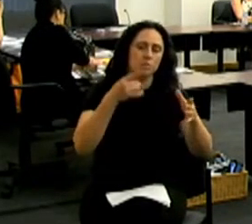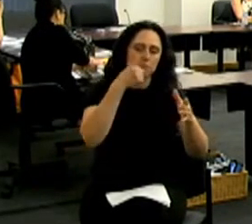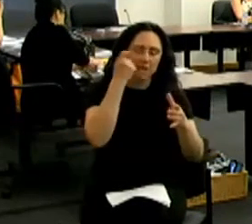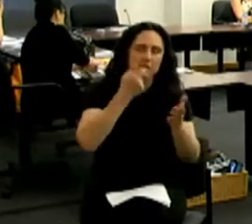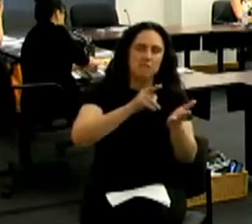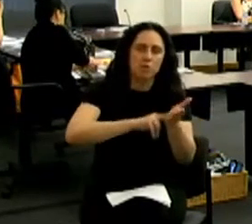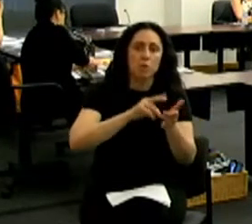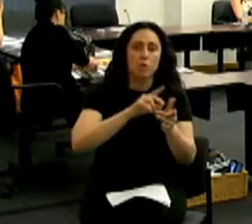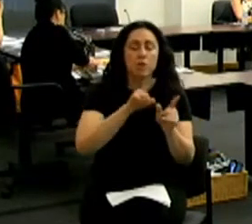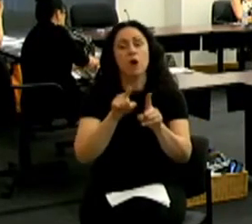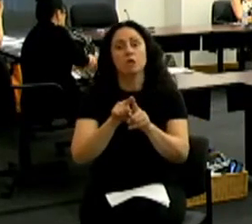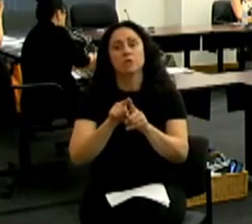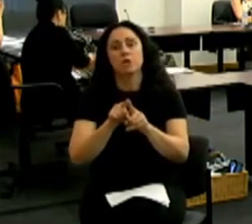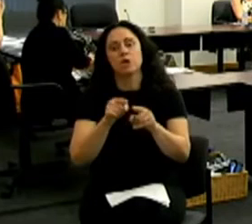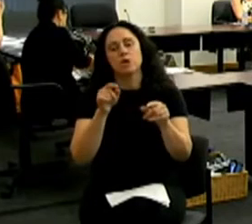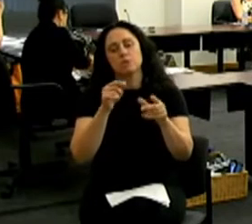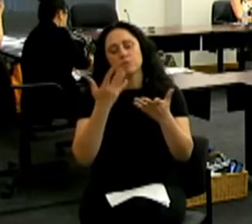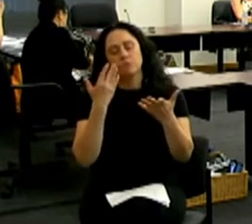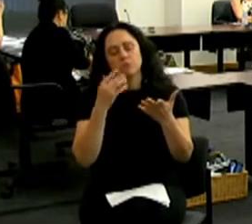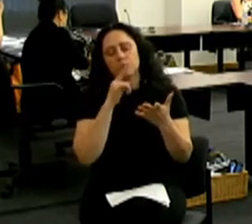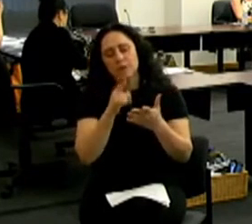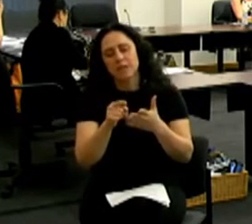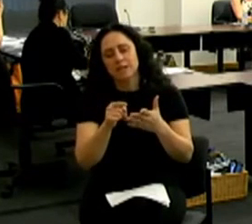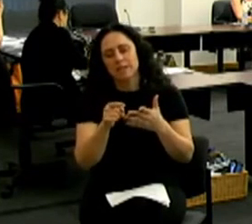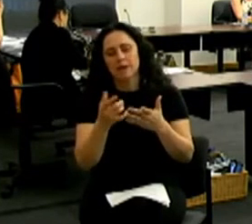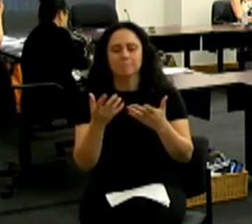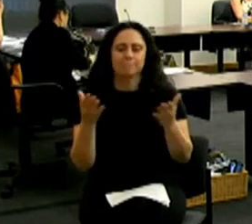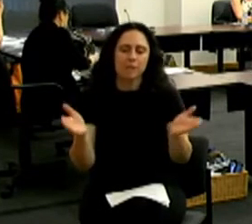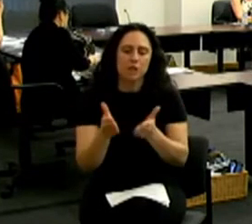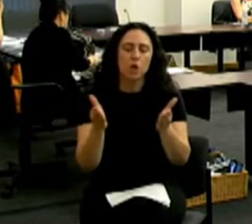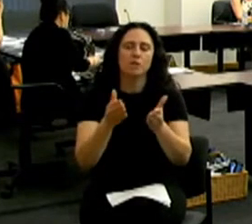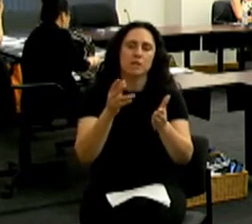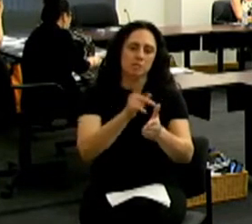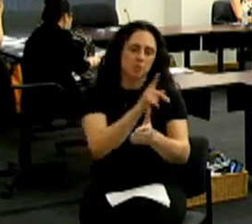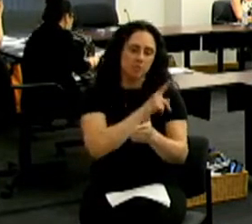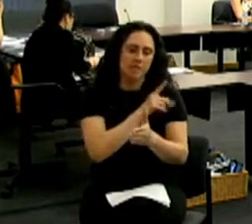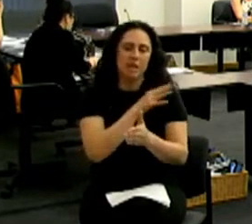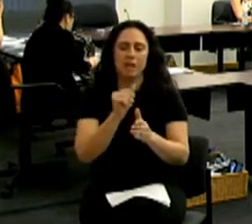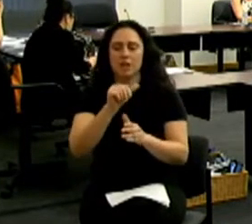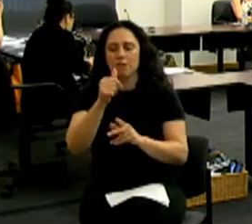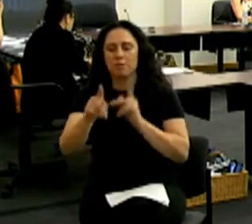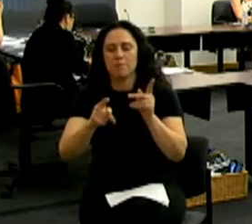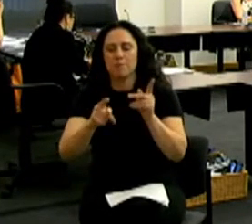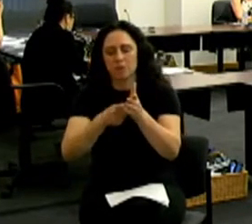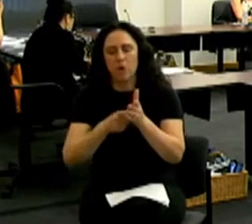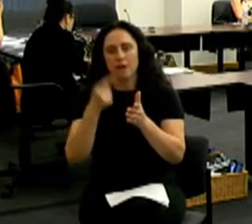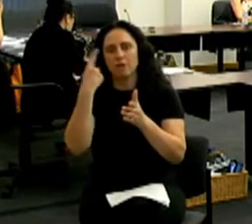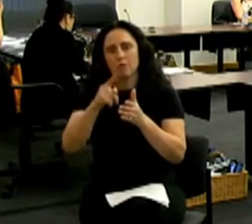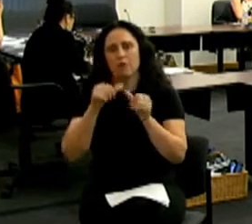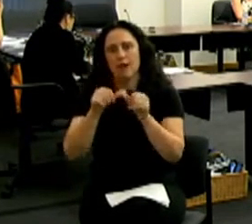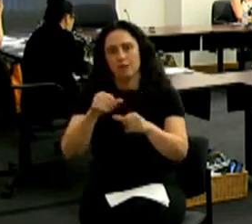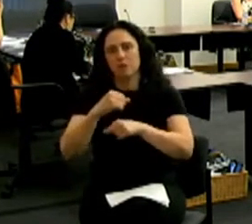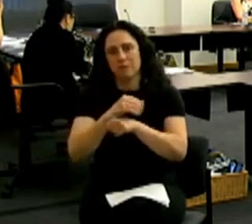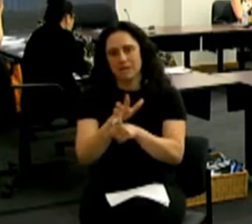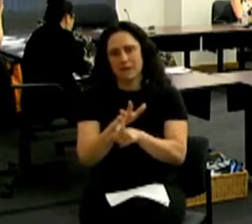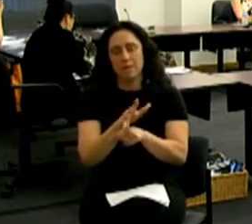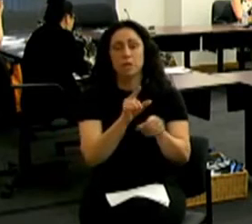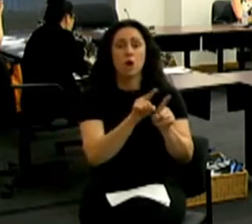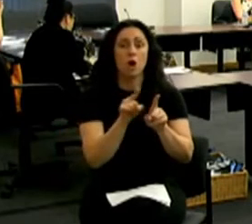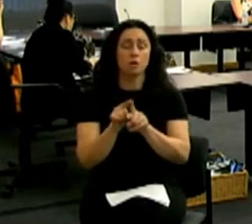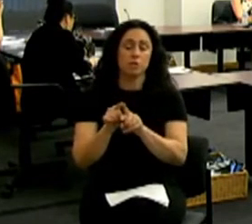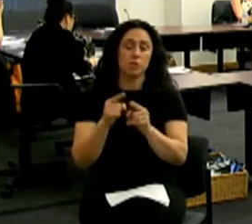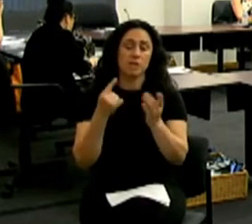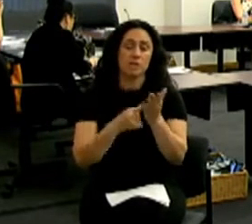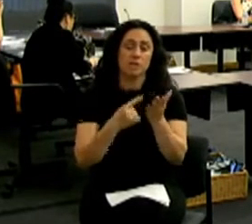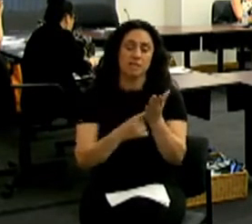to investing in personnel and equipment needs required due to the ongoing pandemic. There was also discussion